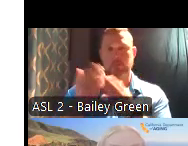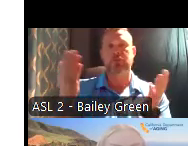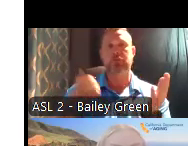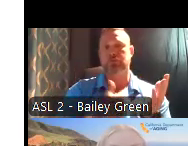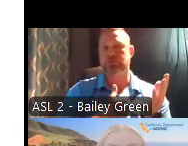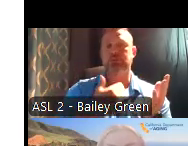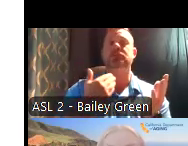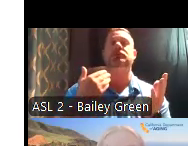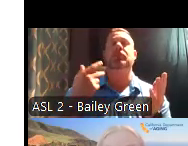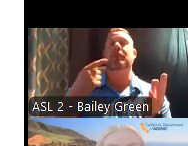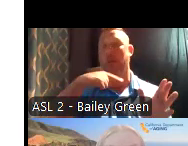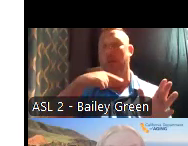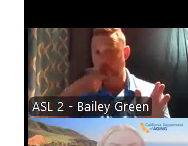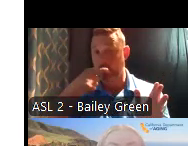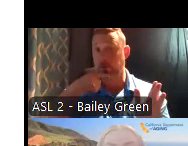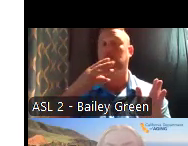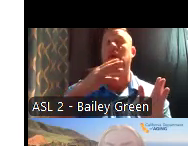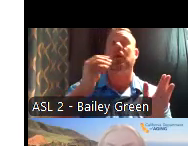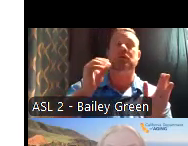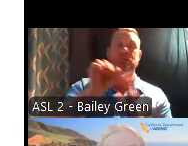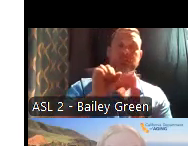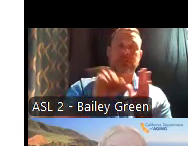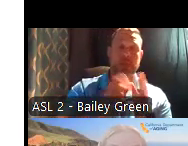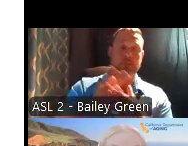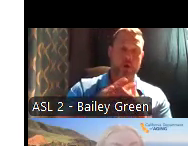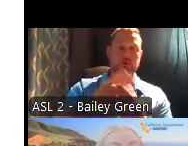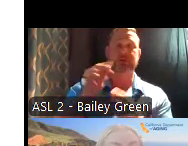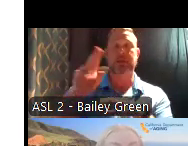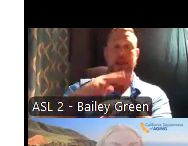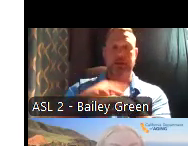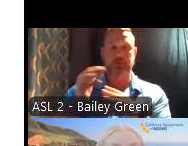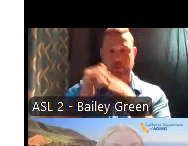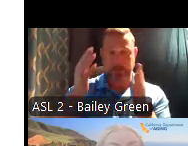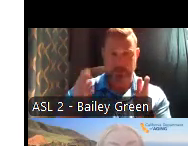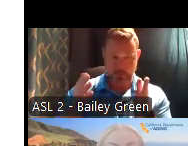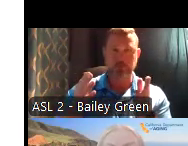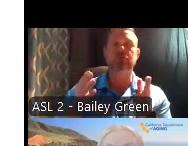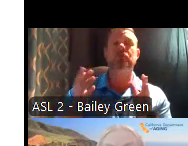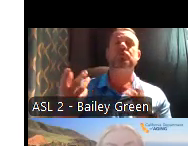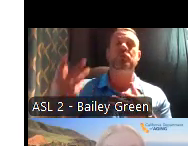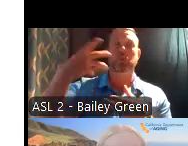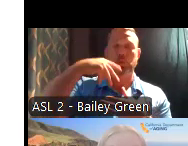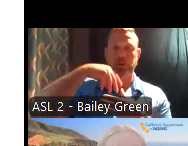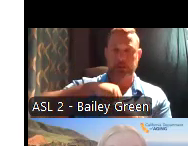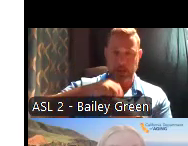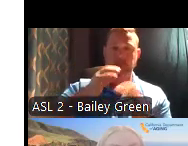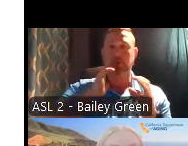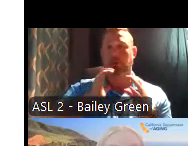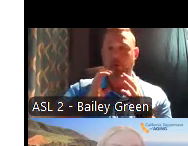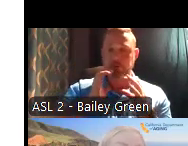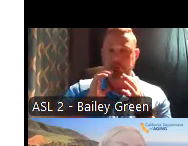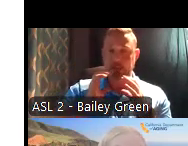also, again, invited our state partners and even national leaders to engage in the